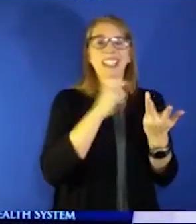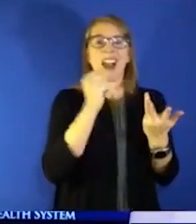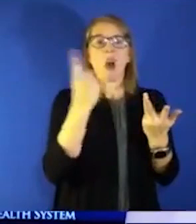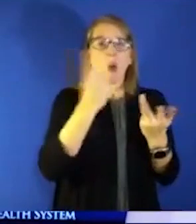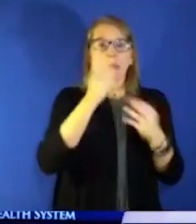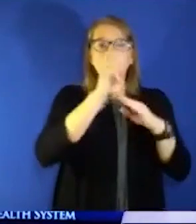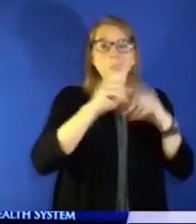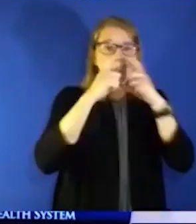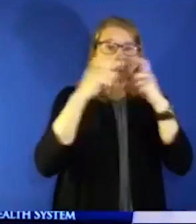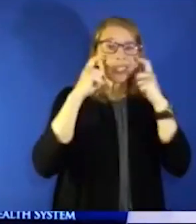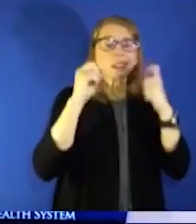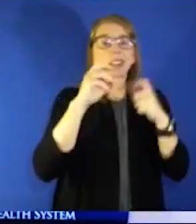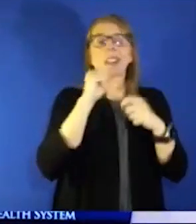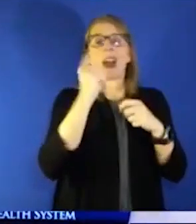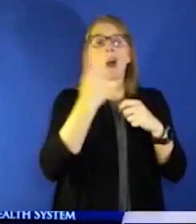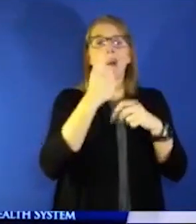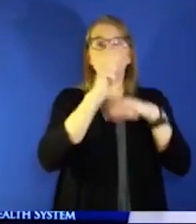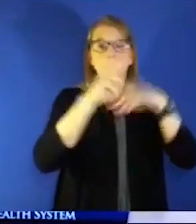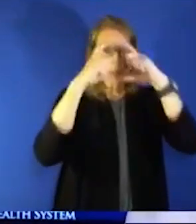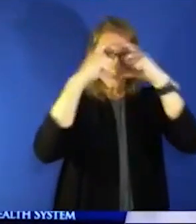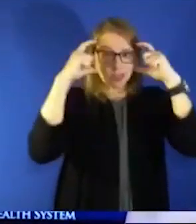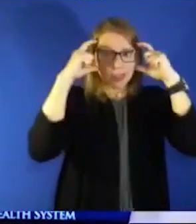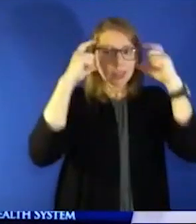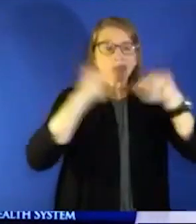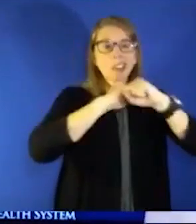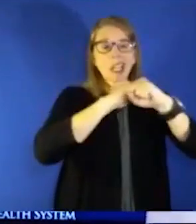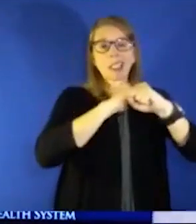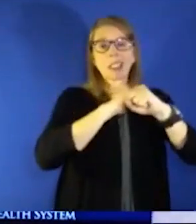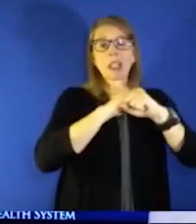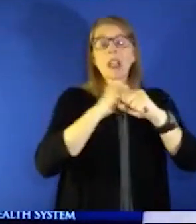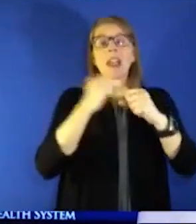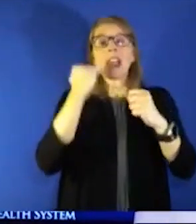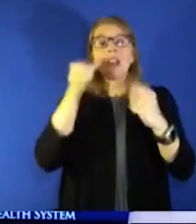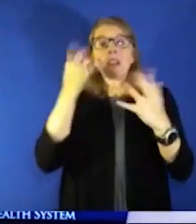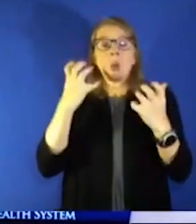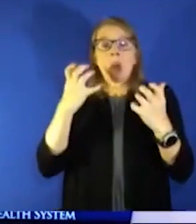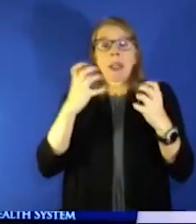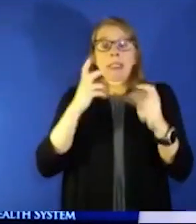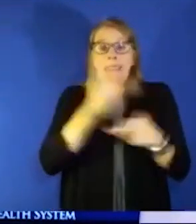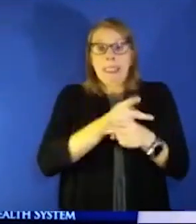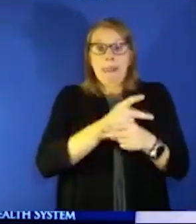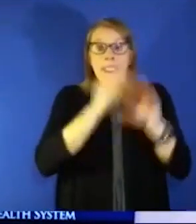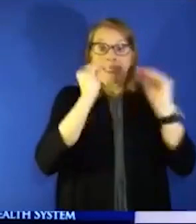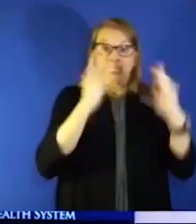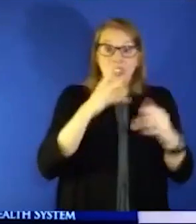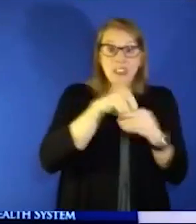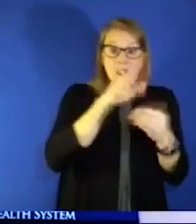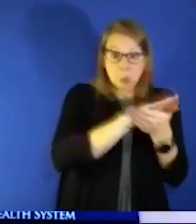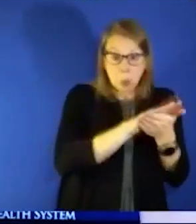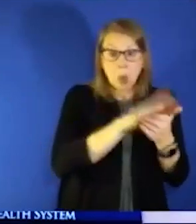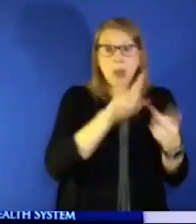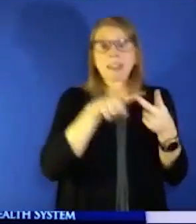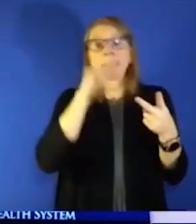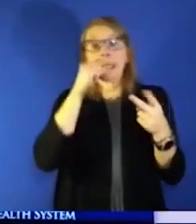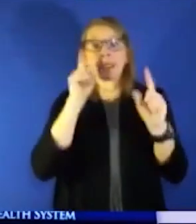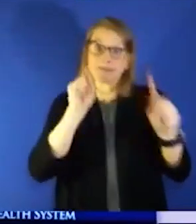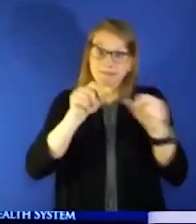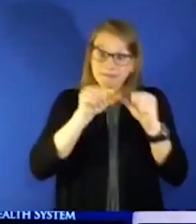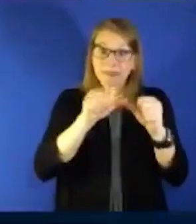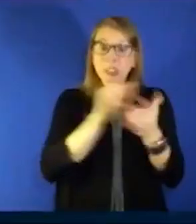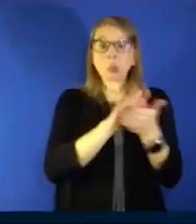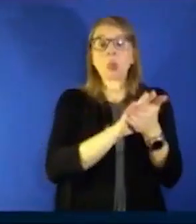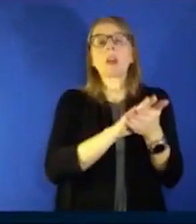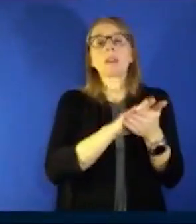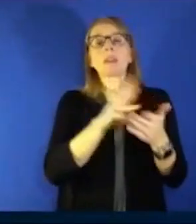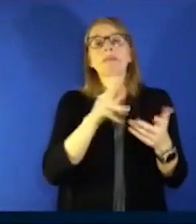teachers in schools, all the adults in schools, keep the kids in schools, that is a huge goal. And so certainly she would fall under that risk category. Yeah, that makes sense. So